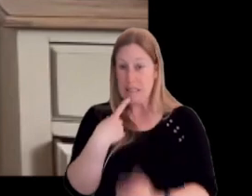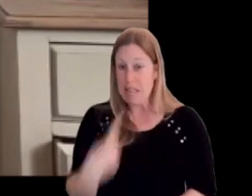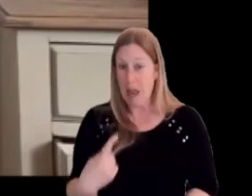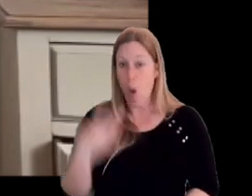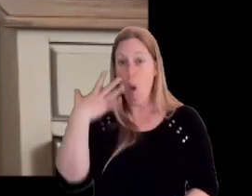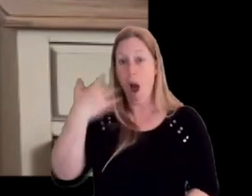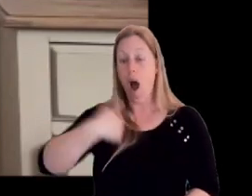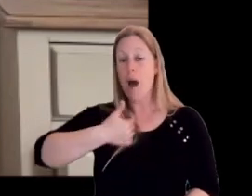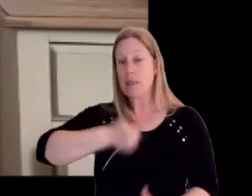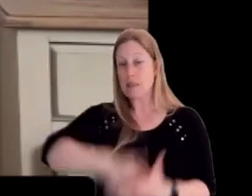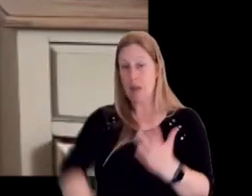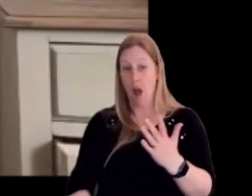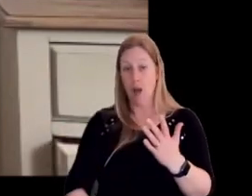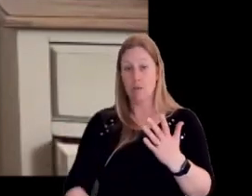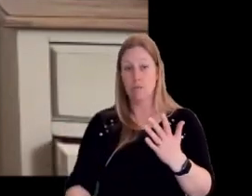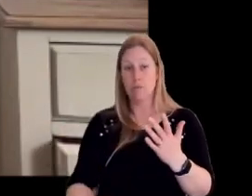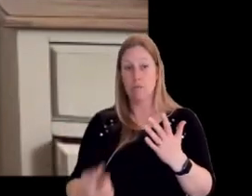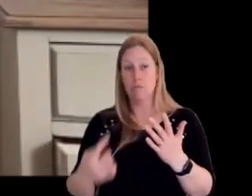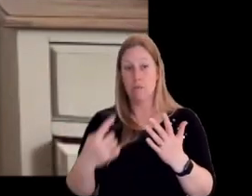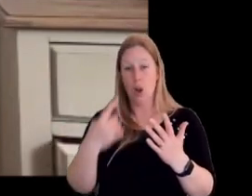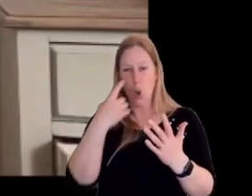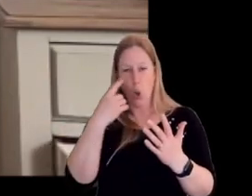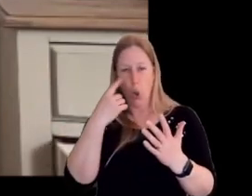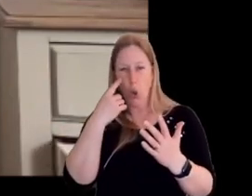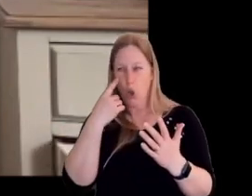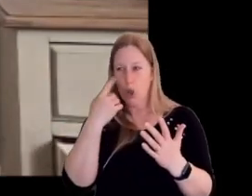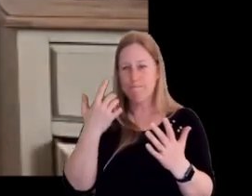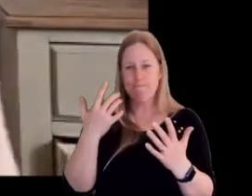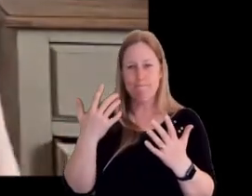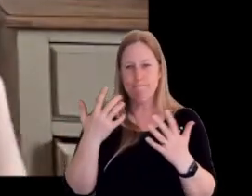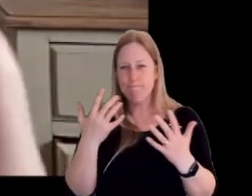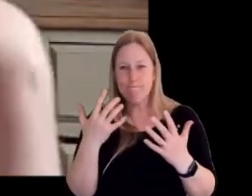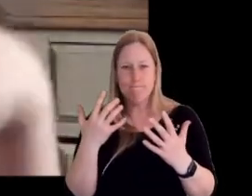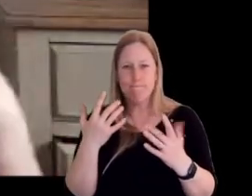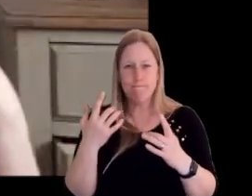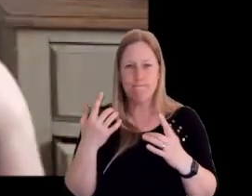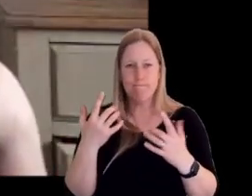to look into to know like